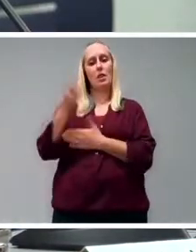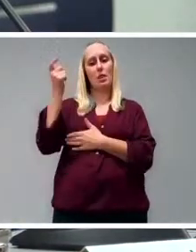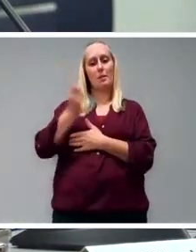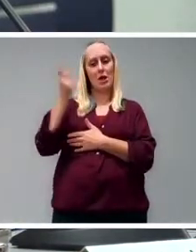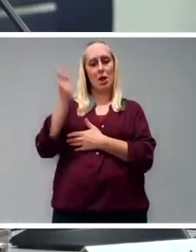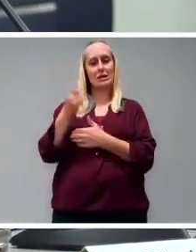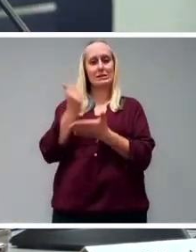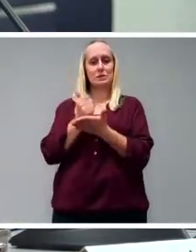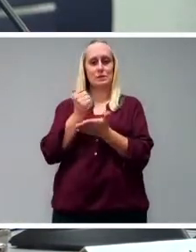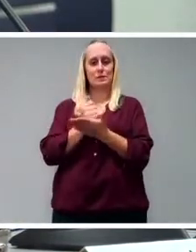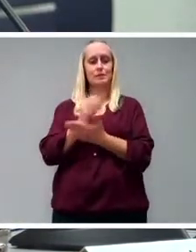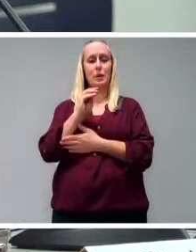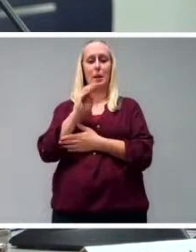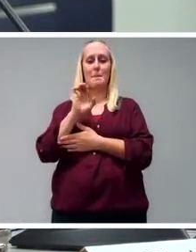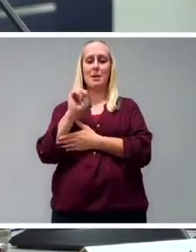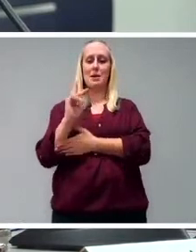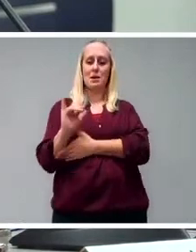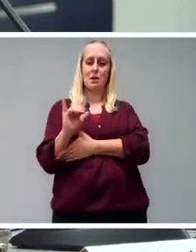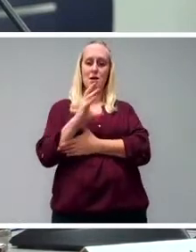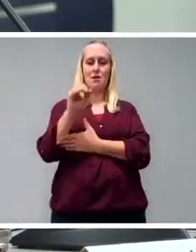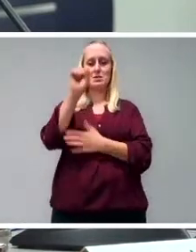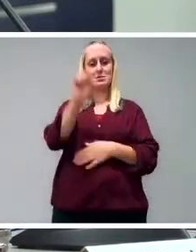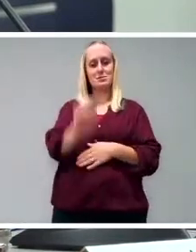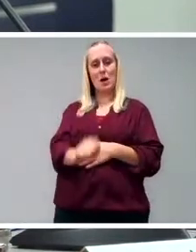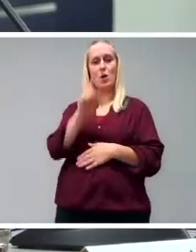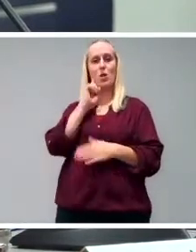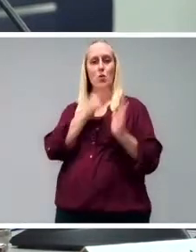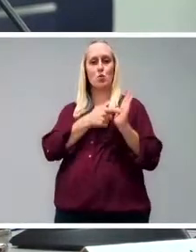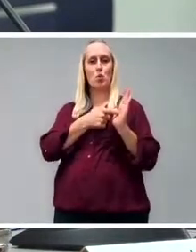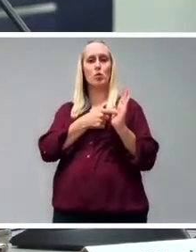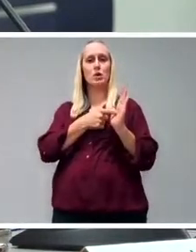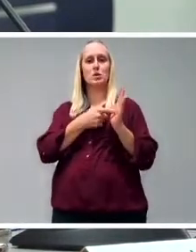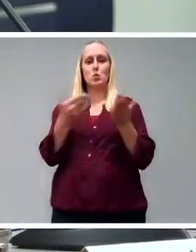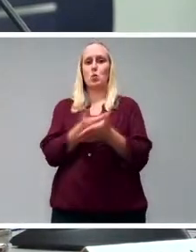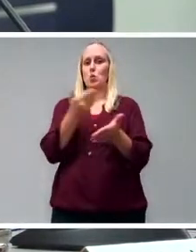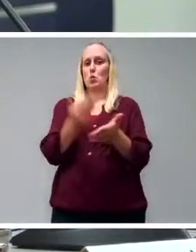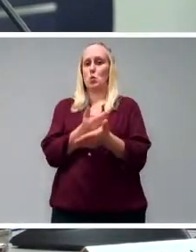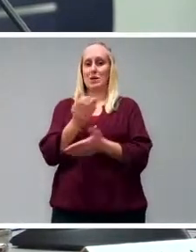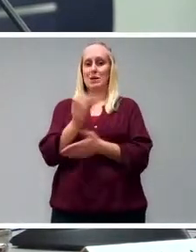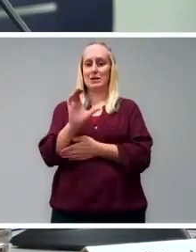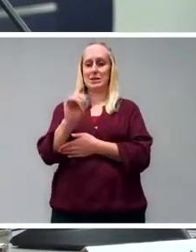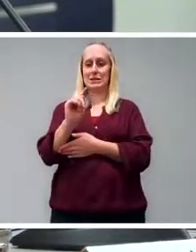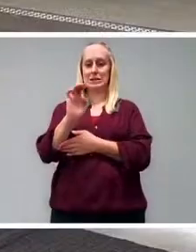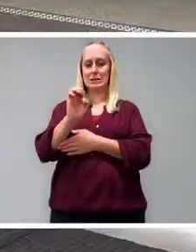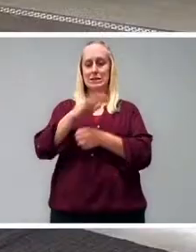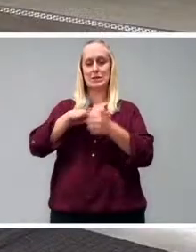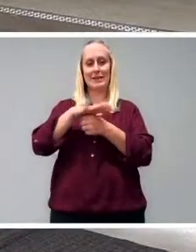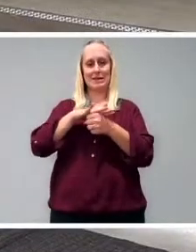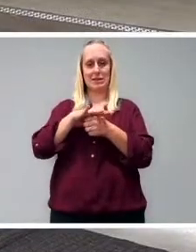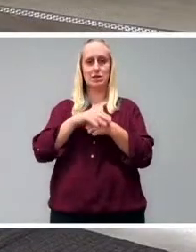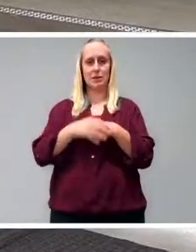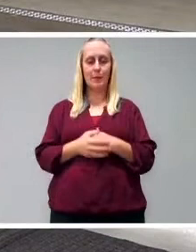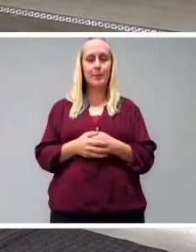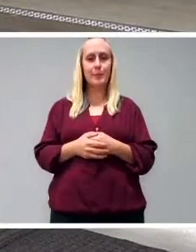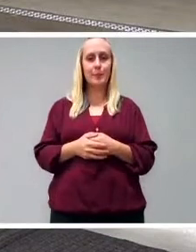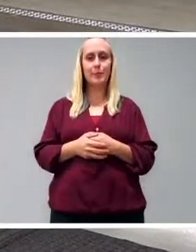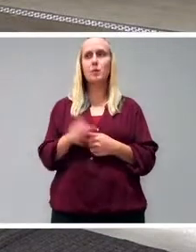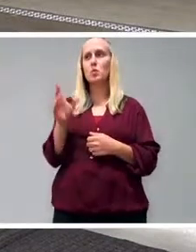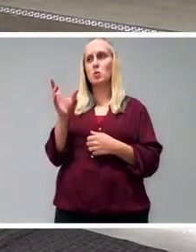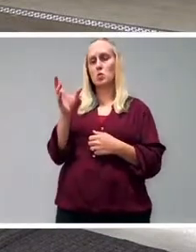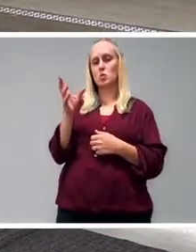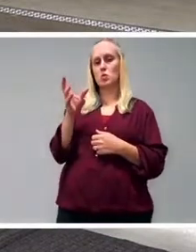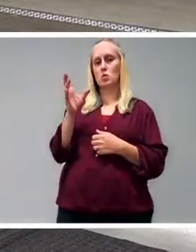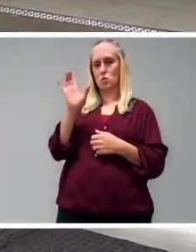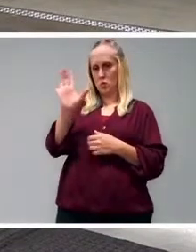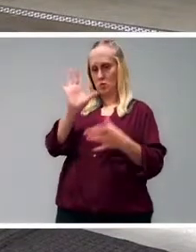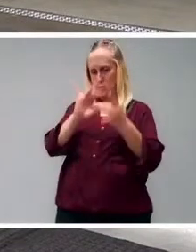and South, you'll also see really premier CTE spaces at this point. Just a quick thing. It's more